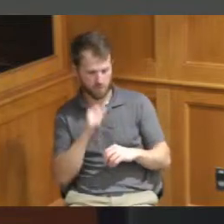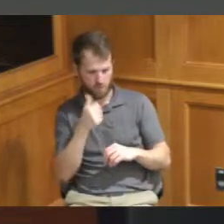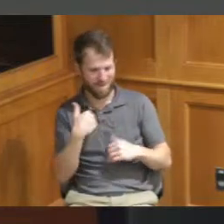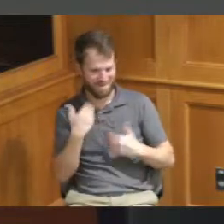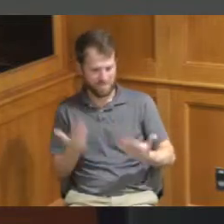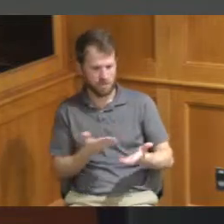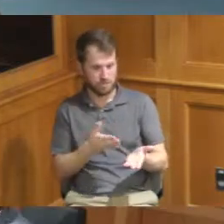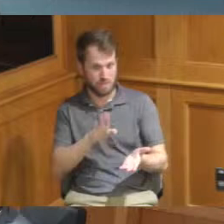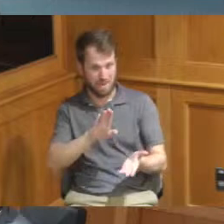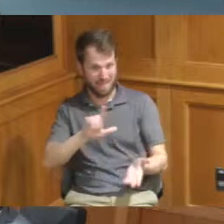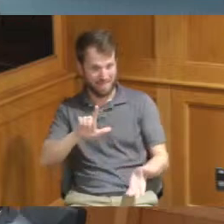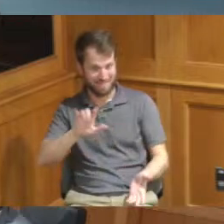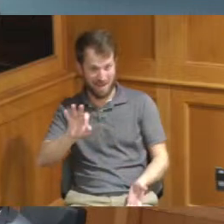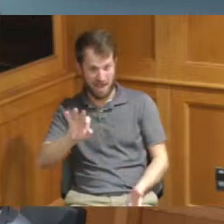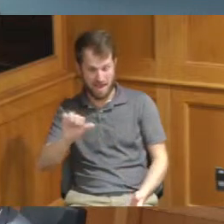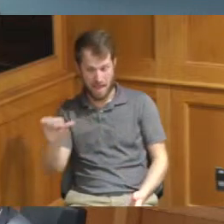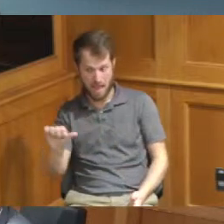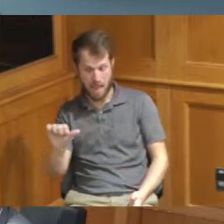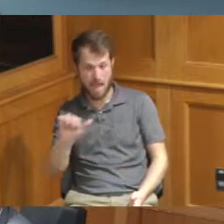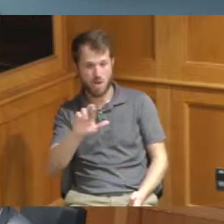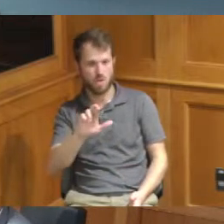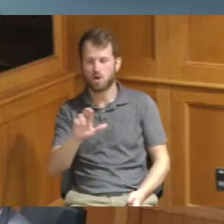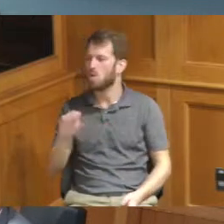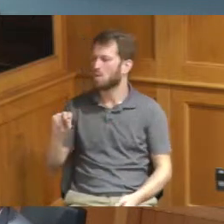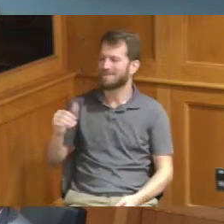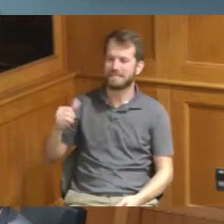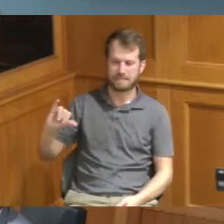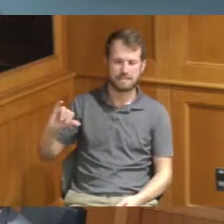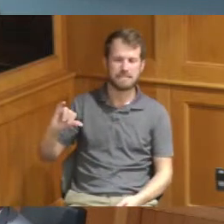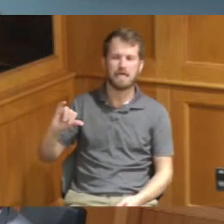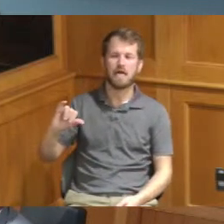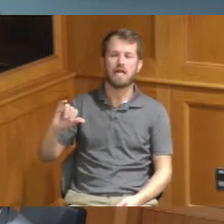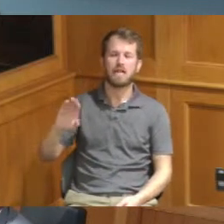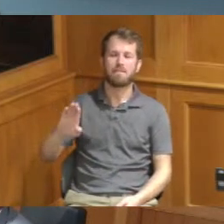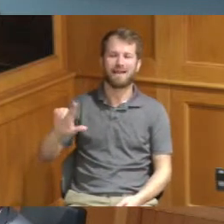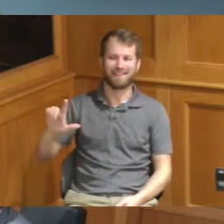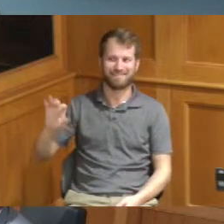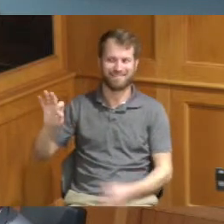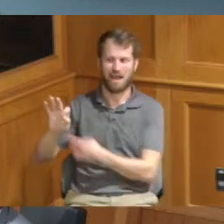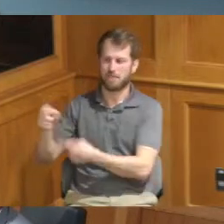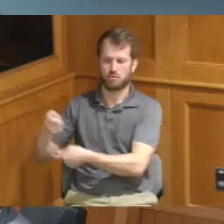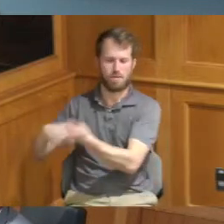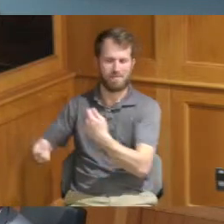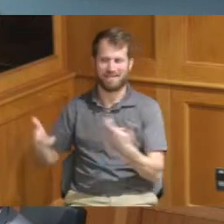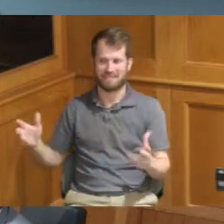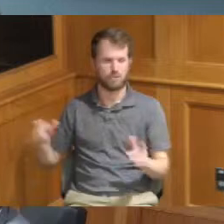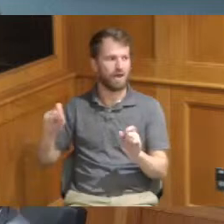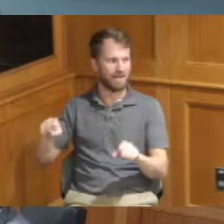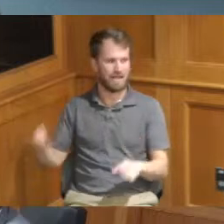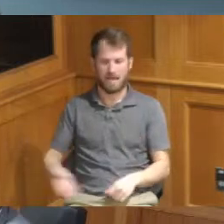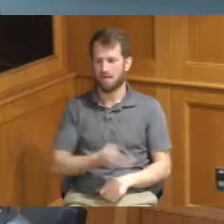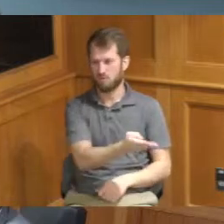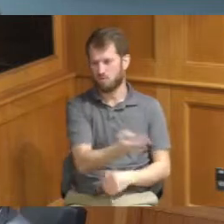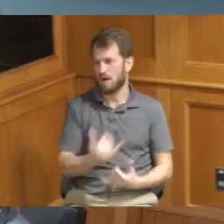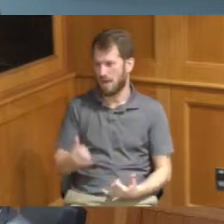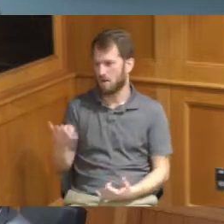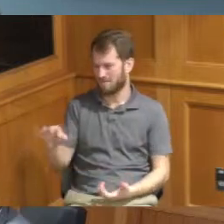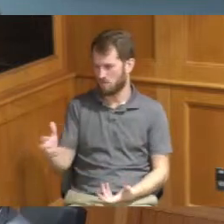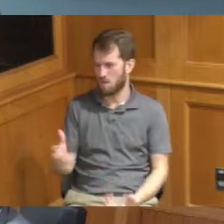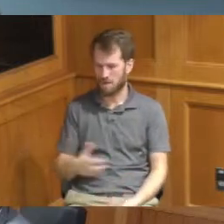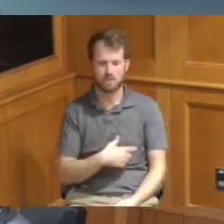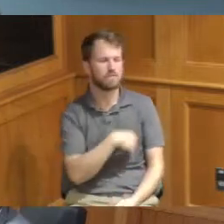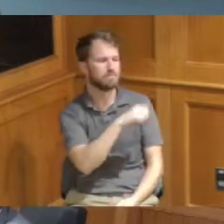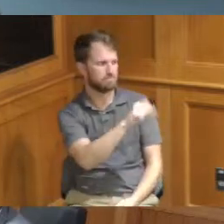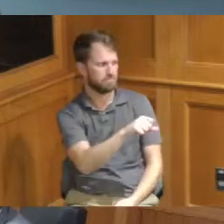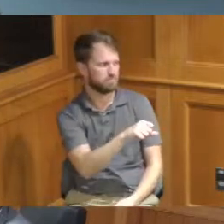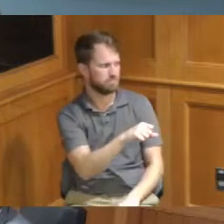Is it by leave 9A or will it be? No, it is still by leave. It's just a replacement for by leave 9. I can put it in front of you right now if you would like, commissioners. Yeah, so